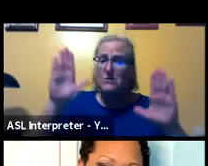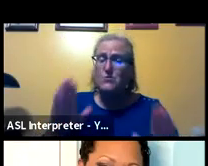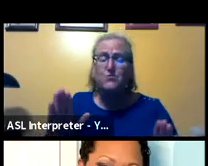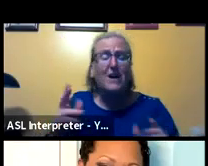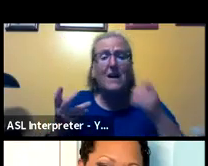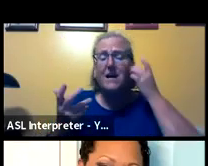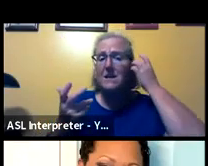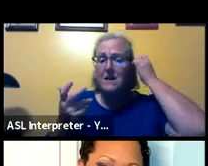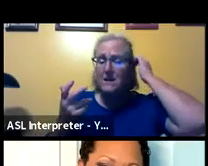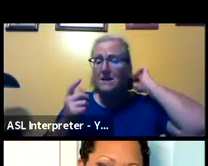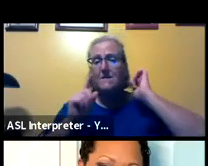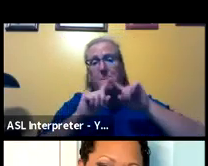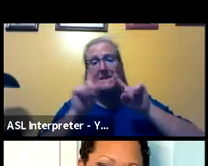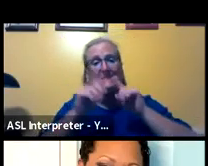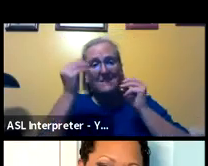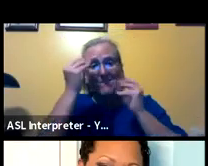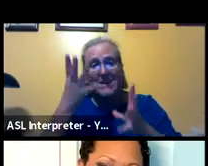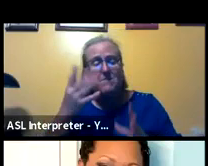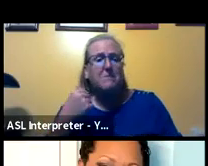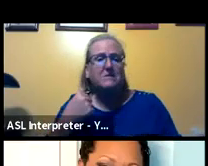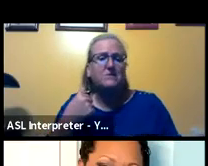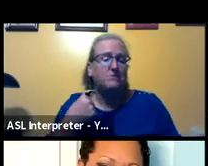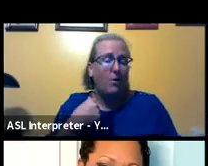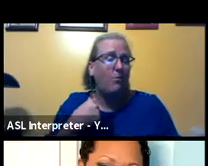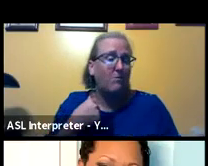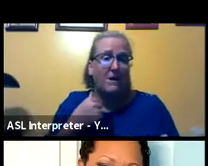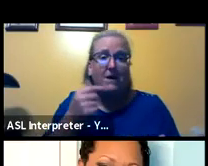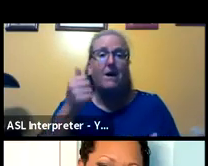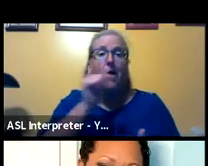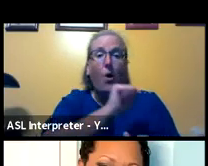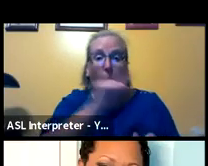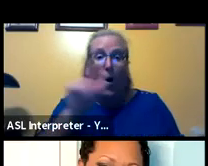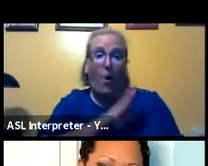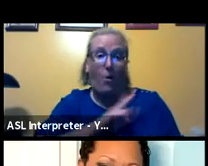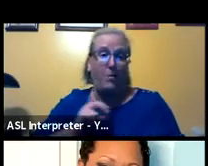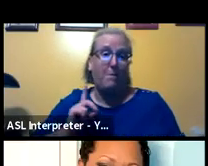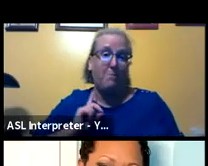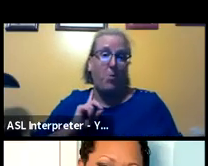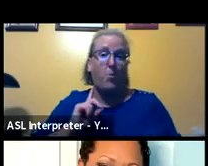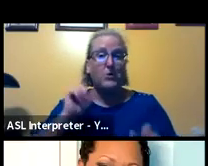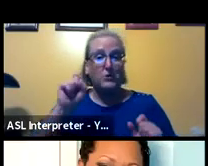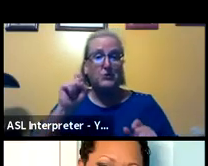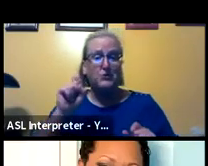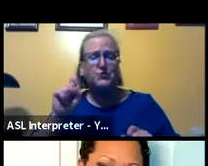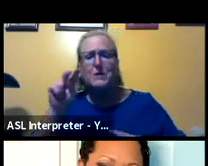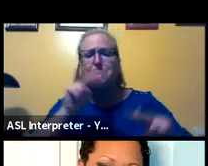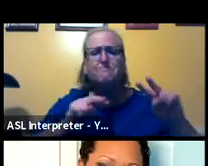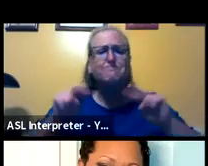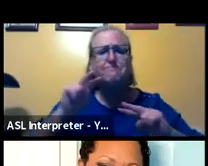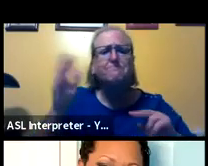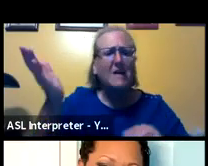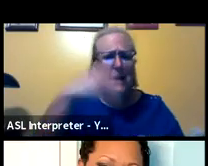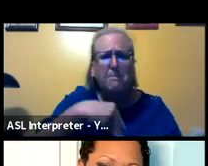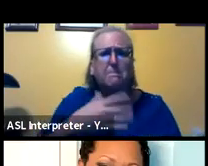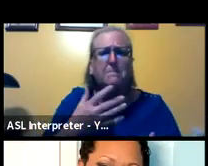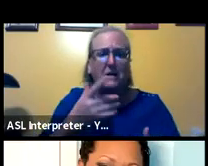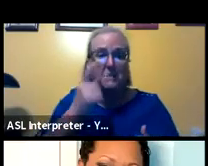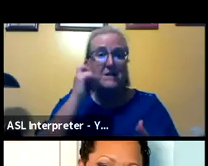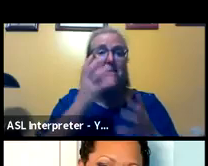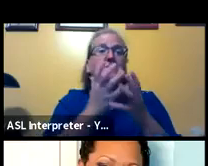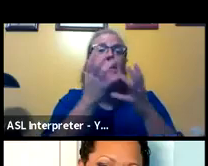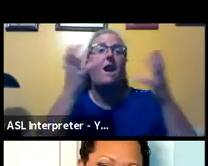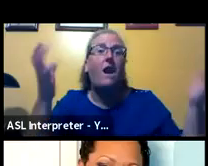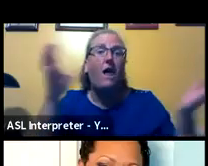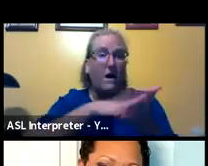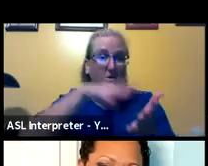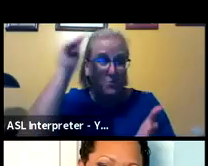well with information. So I would say every board member should be coming on some basis, because there's just a lot to learn to